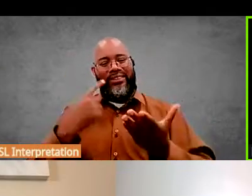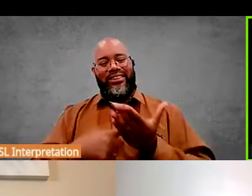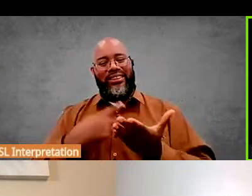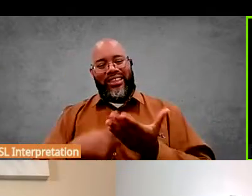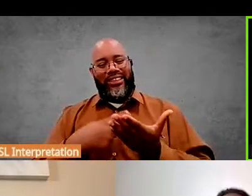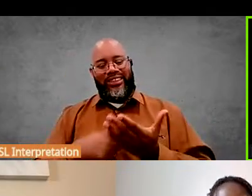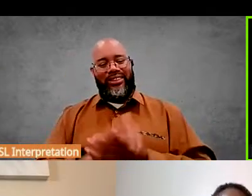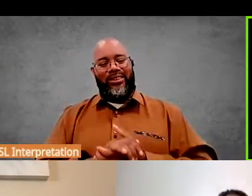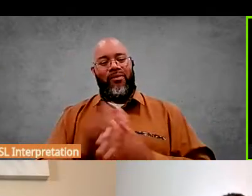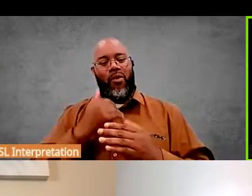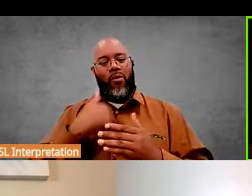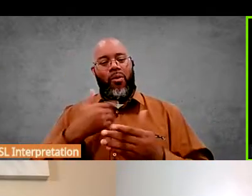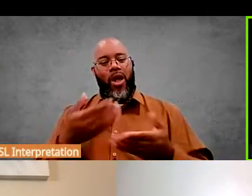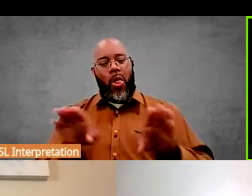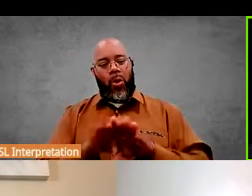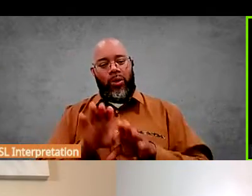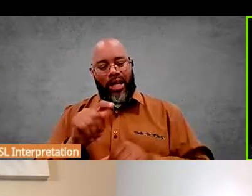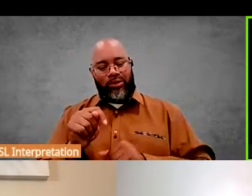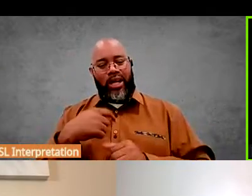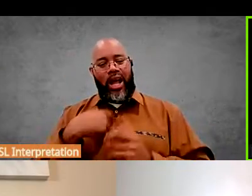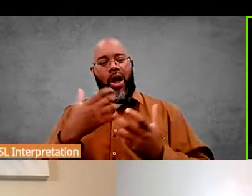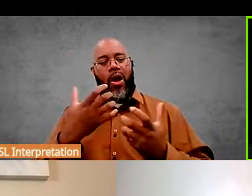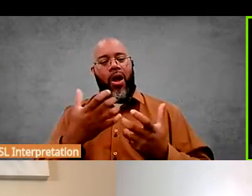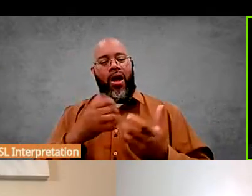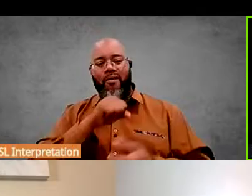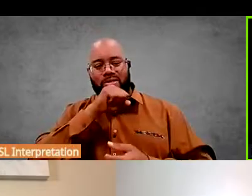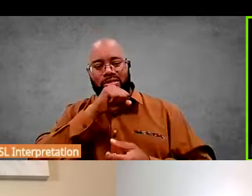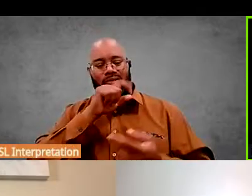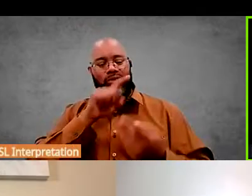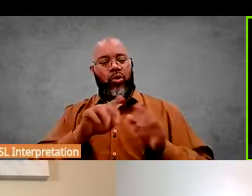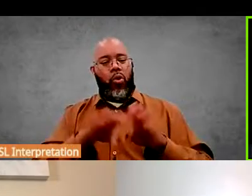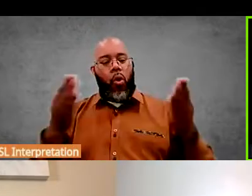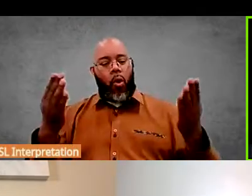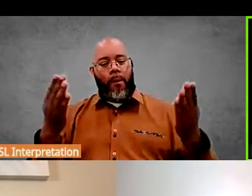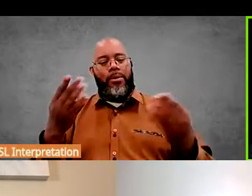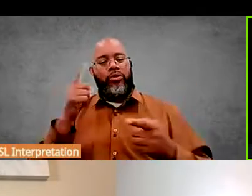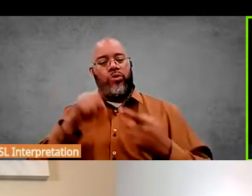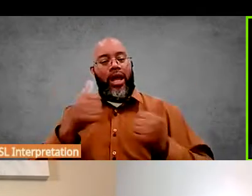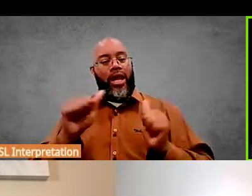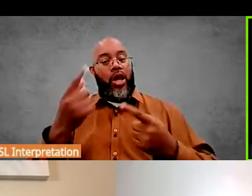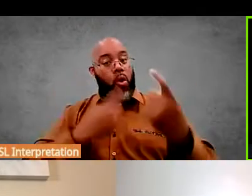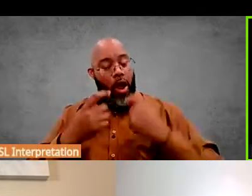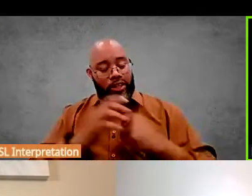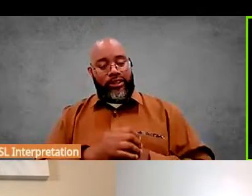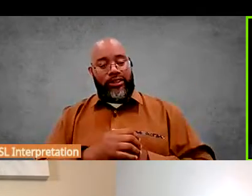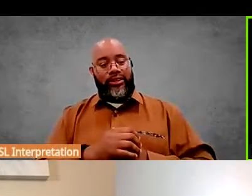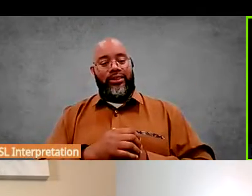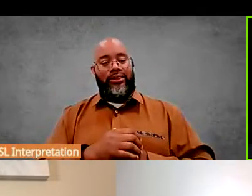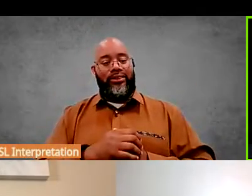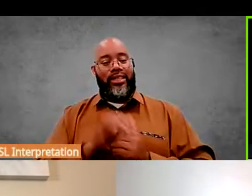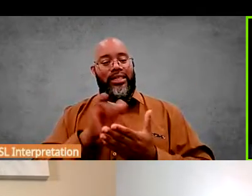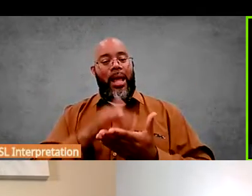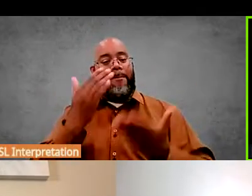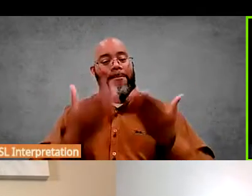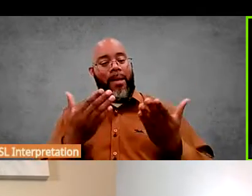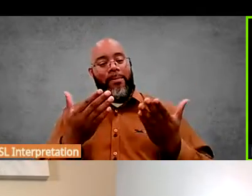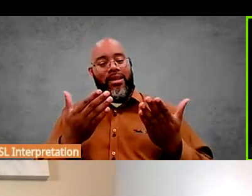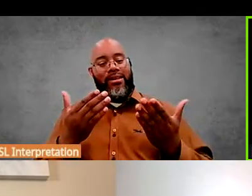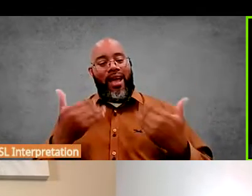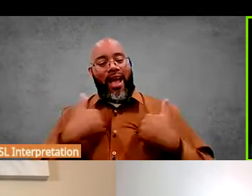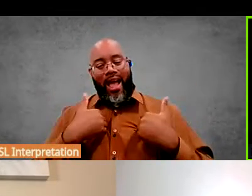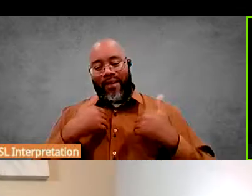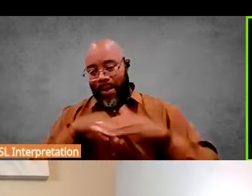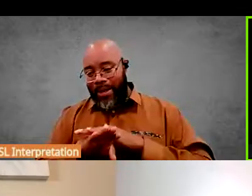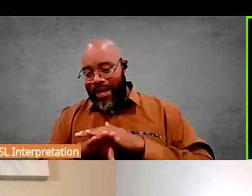discussion. Before we close out, I would love to open the floor to any questions that may have come